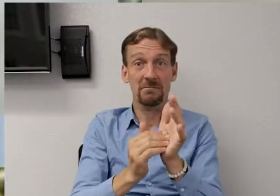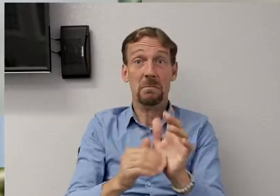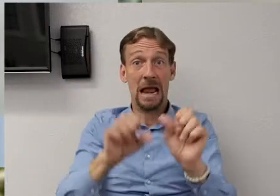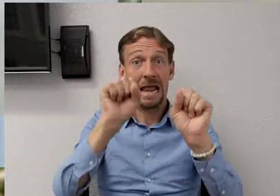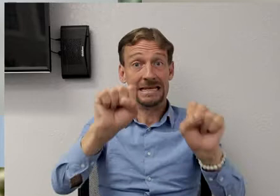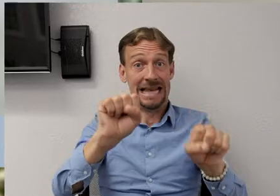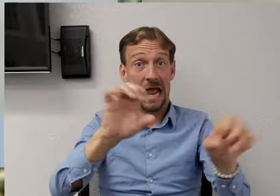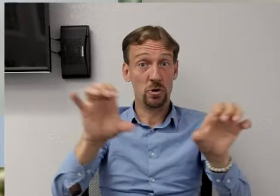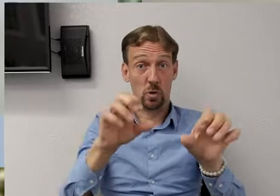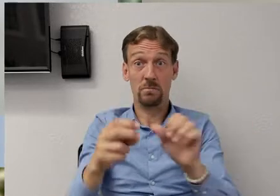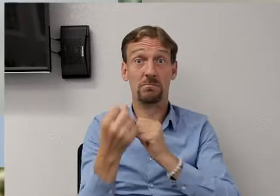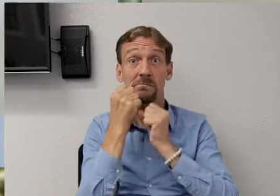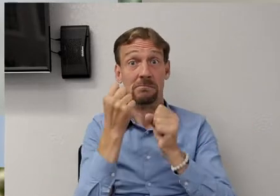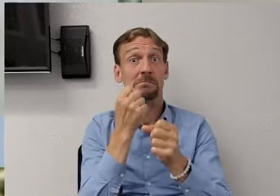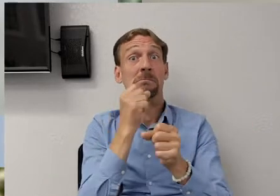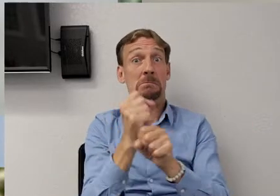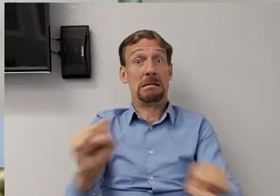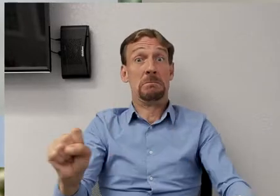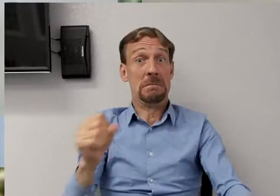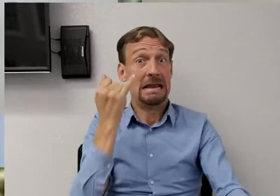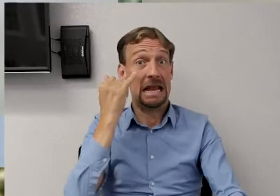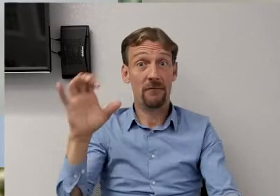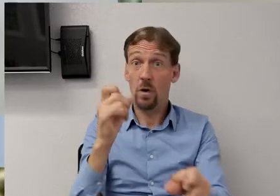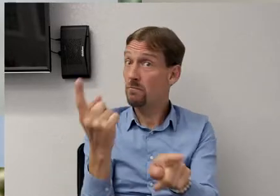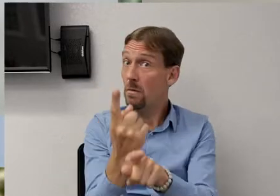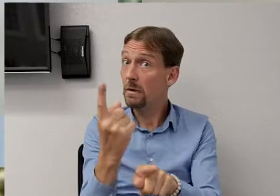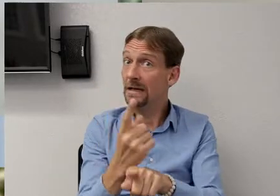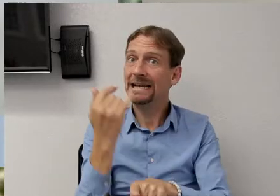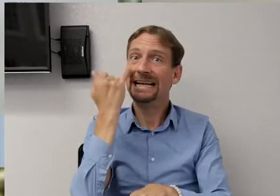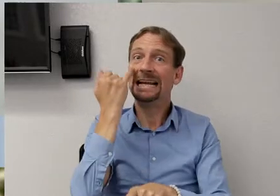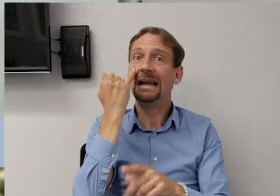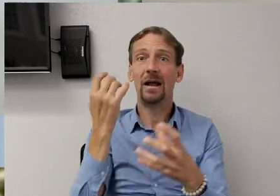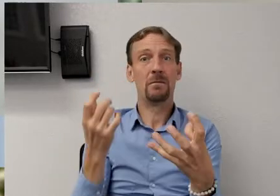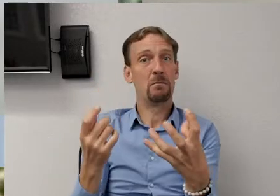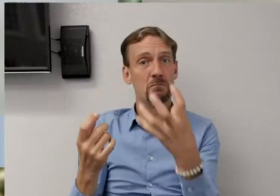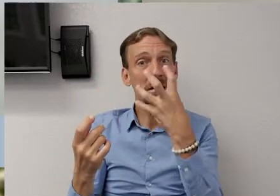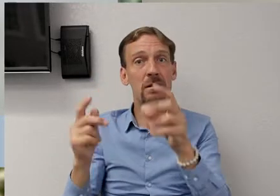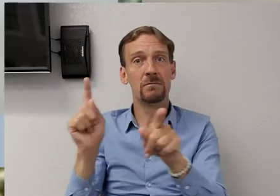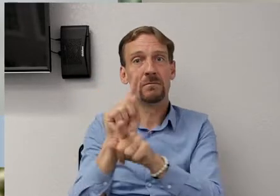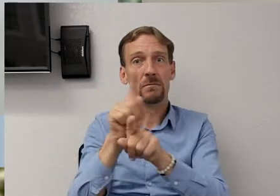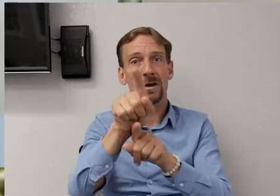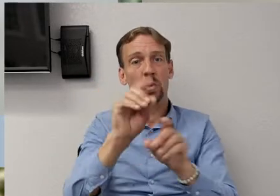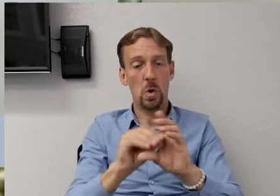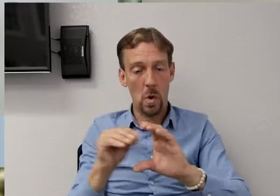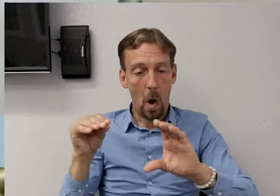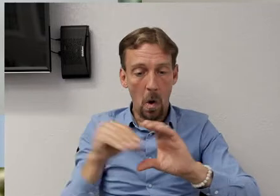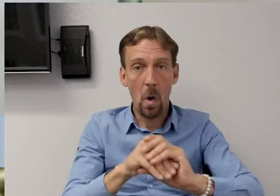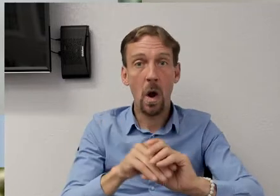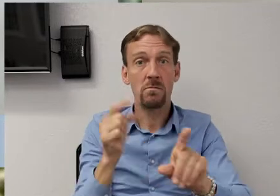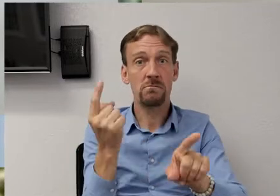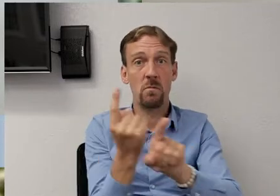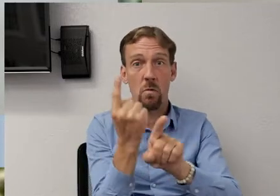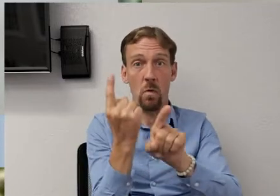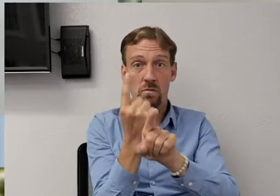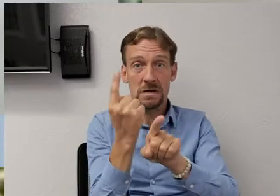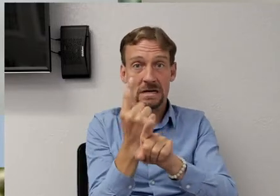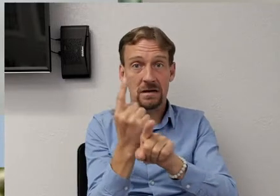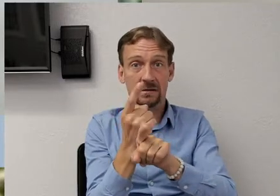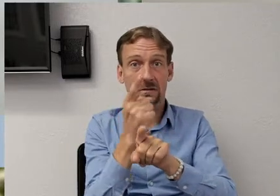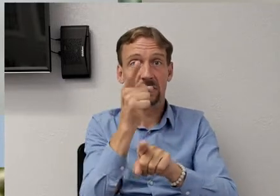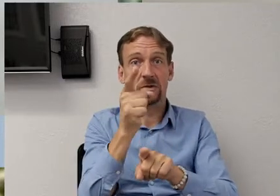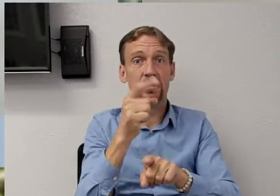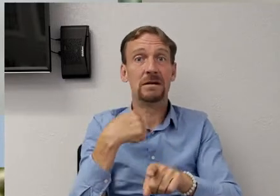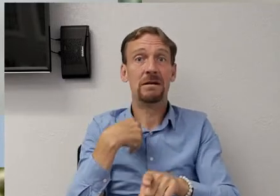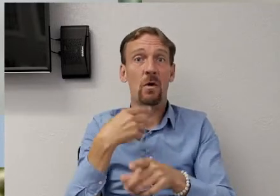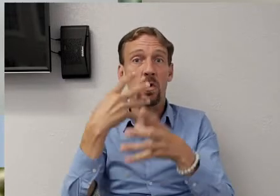done safely if done properly. Mm-hmm. If you handle the mask appropriately, you store it appropriately, you know,